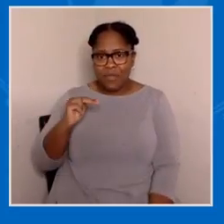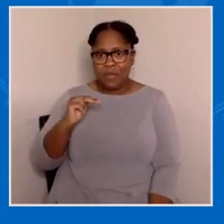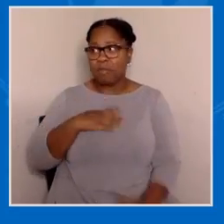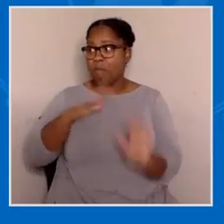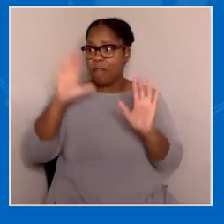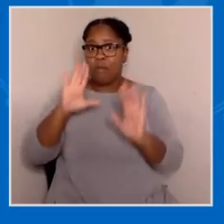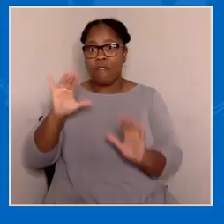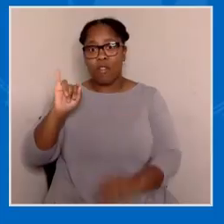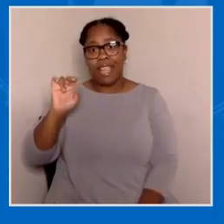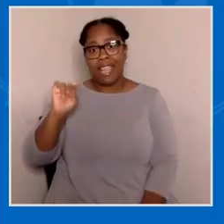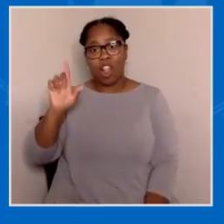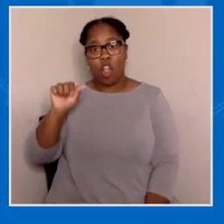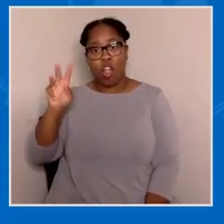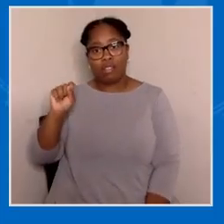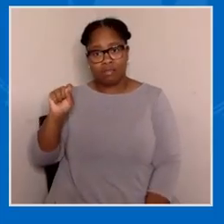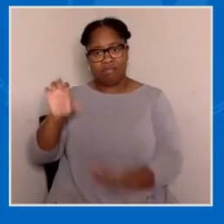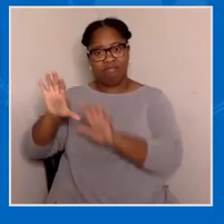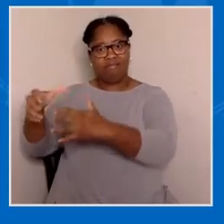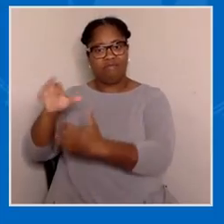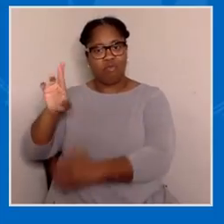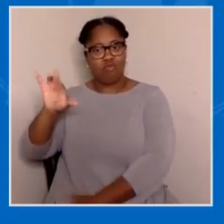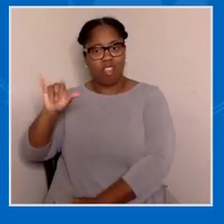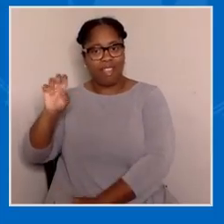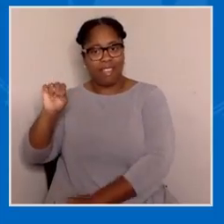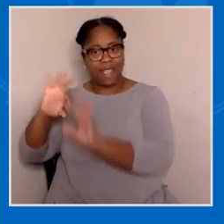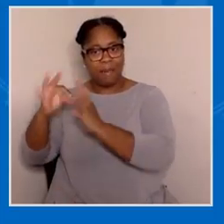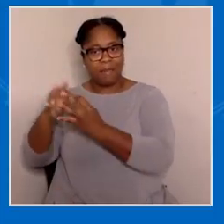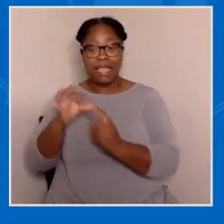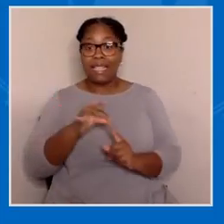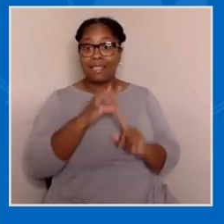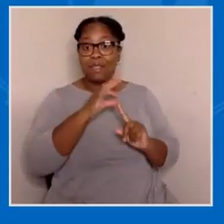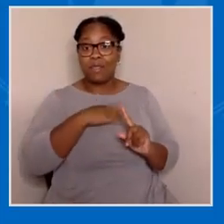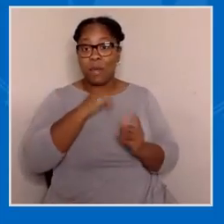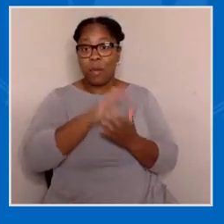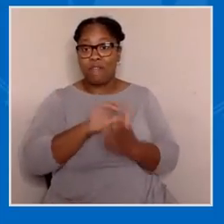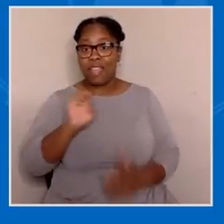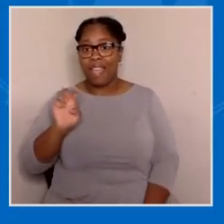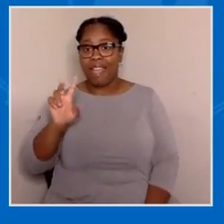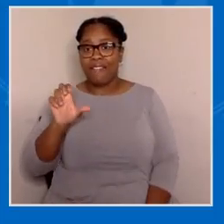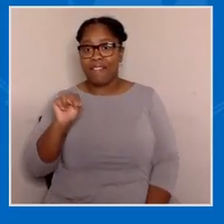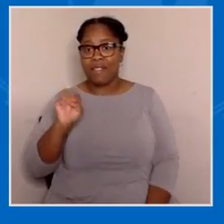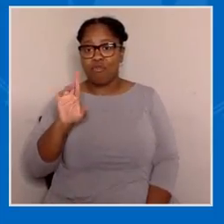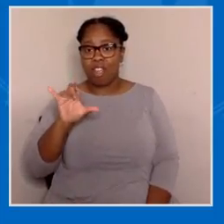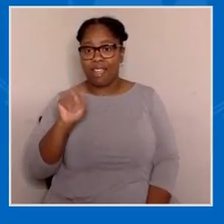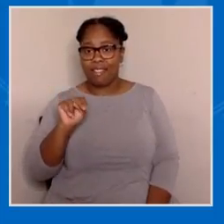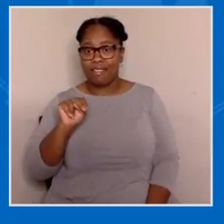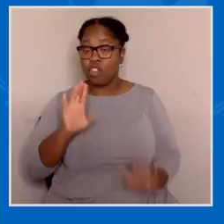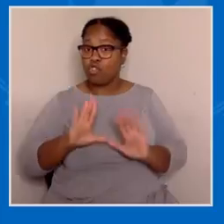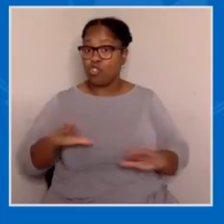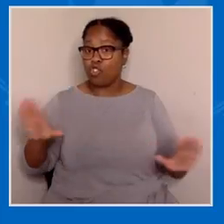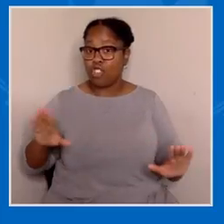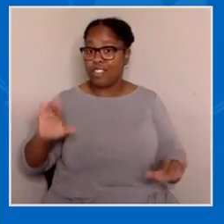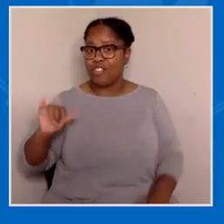the Ryans, and especially my wife, Evan Ryan, and our children, John and Lila.